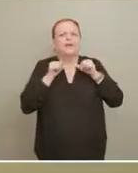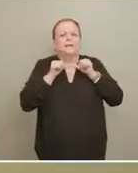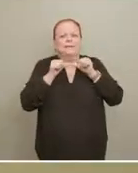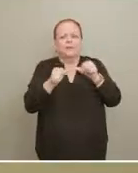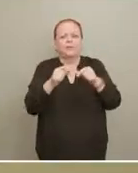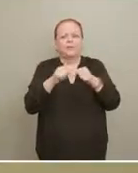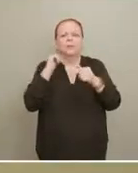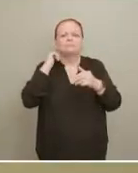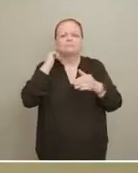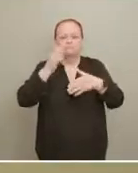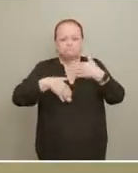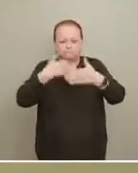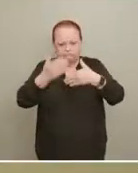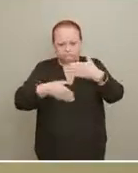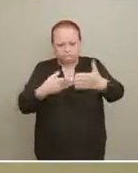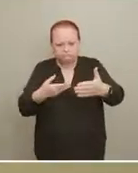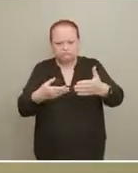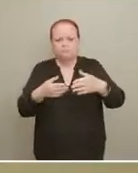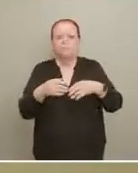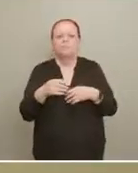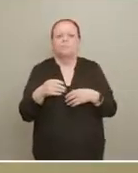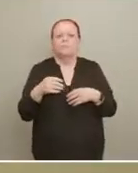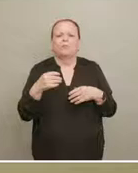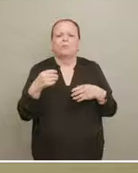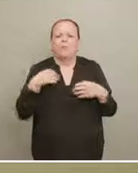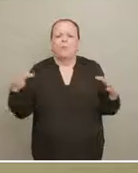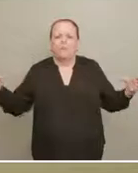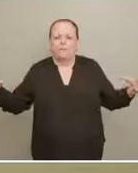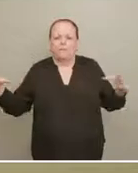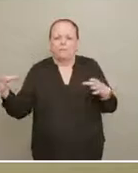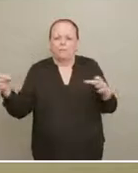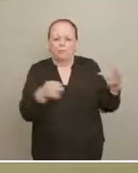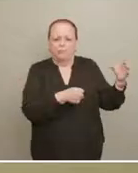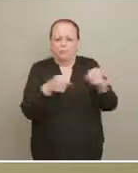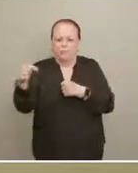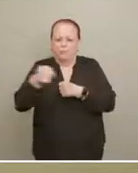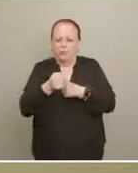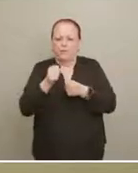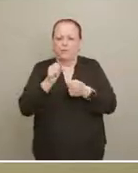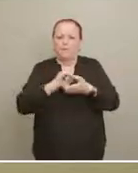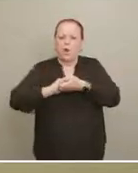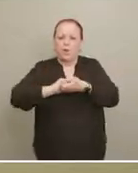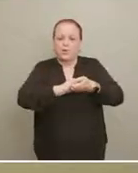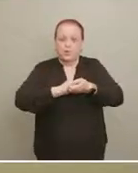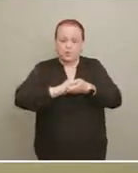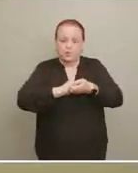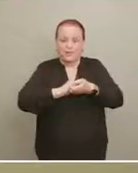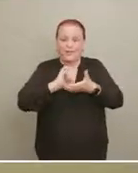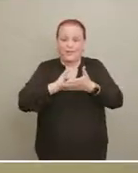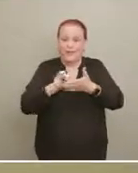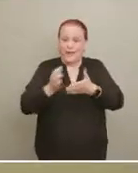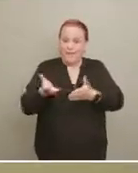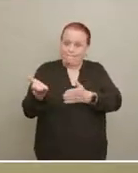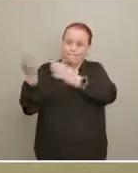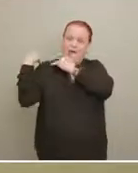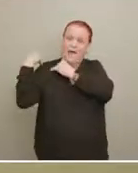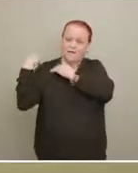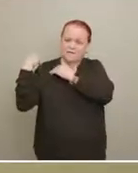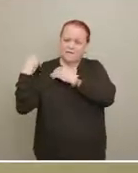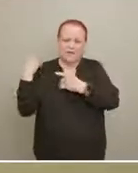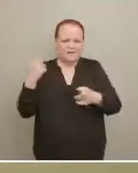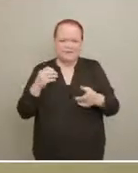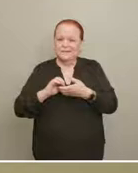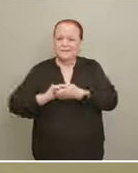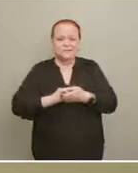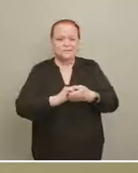is bringing together partners that hadn't historically worked well together. Mm-hmm. And so all of the partners